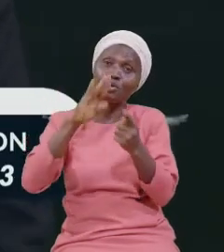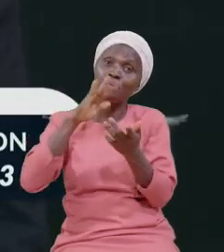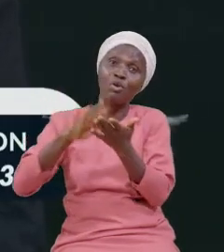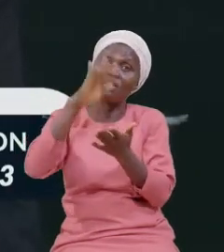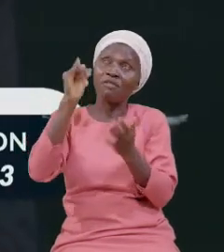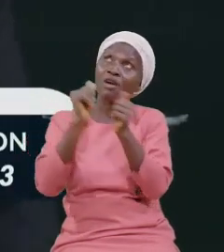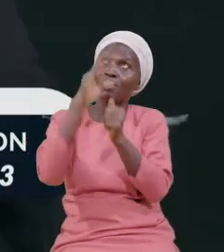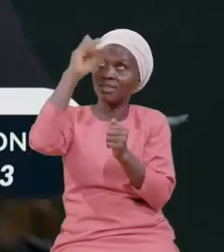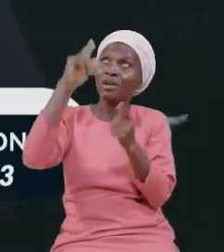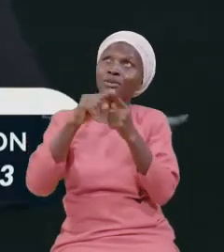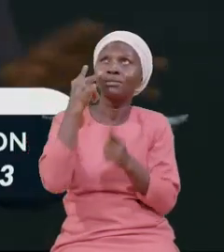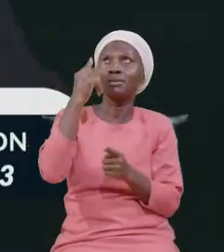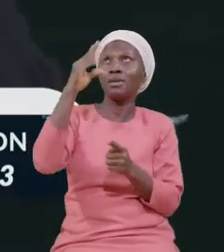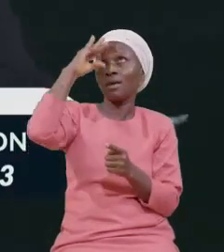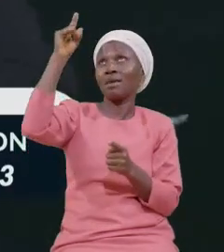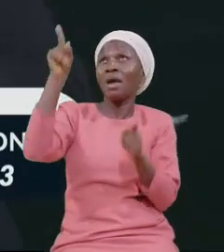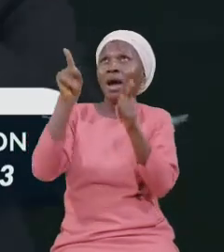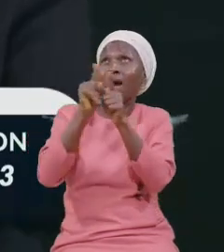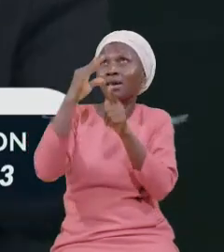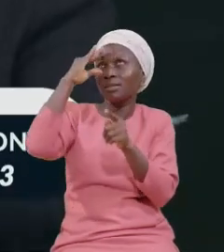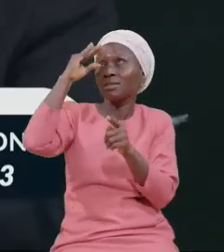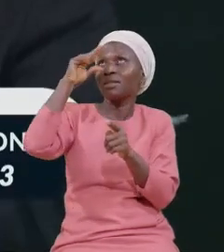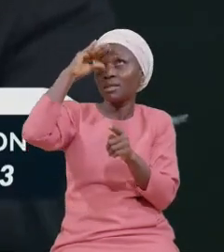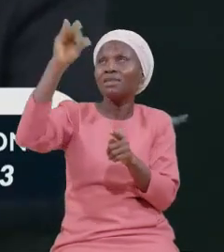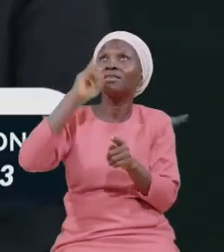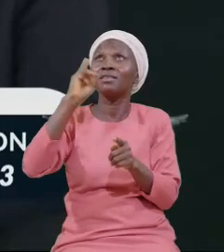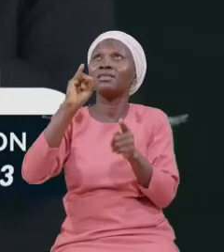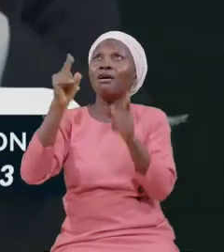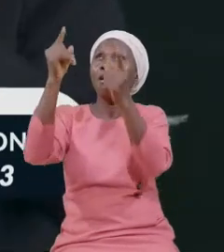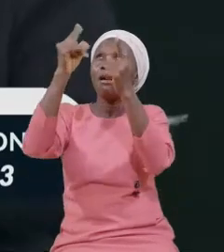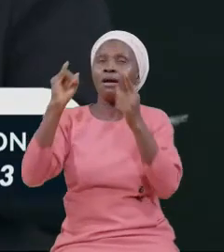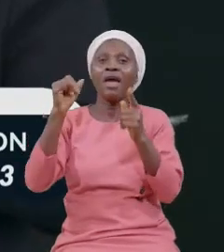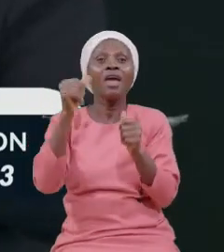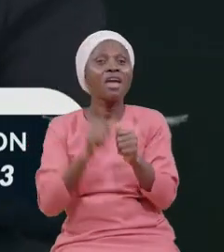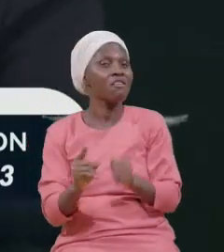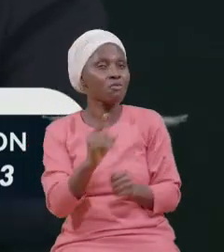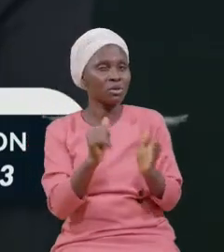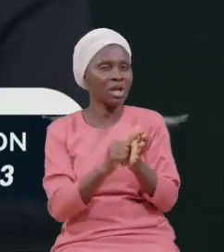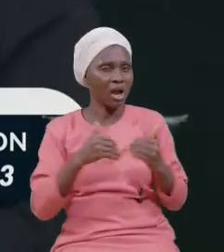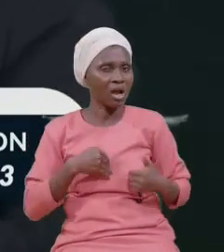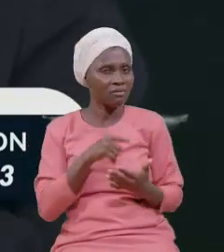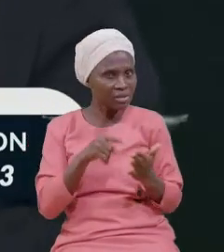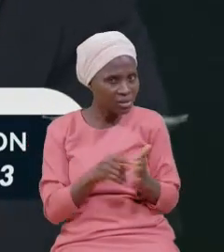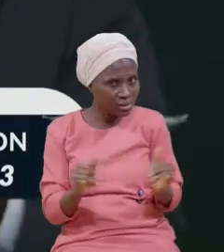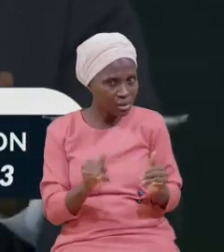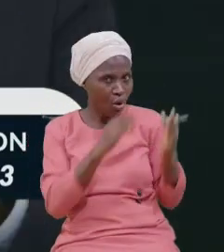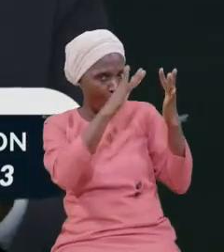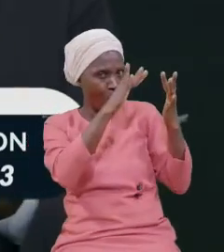him as he is and becoming like him, everyone that has this hope in